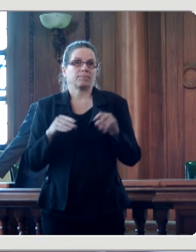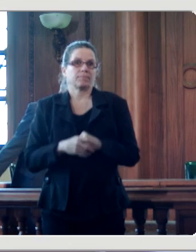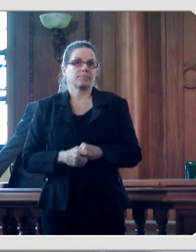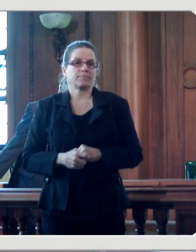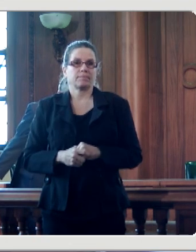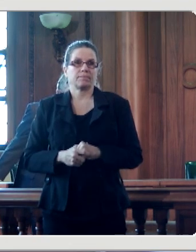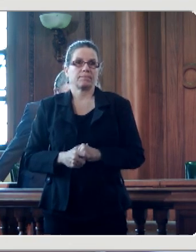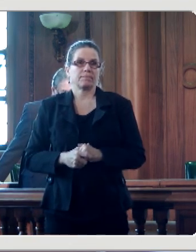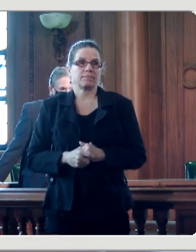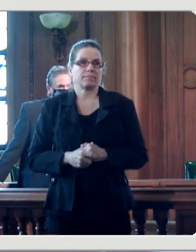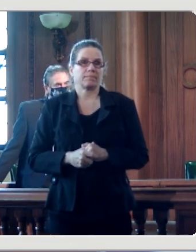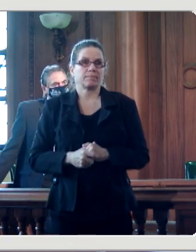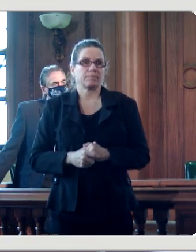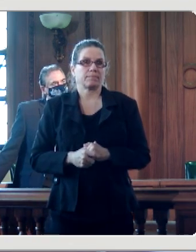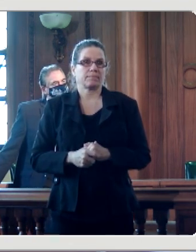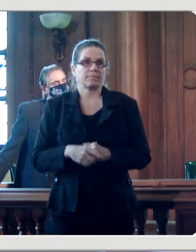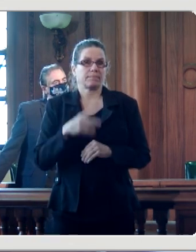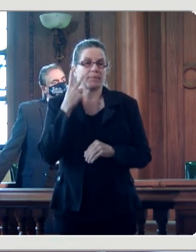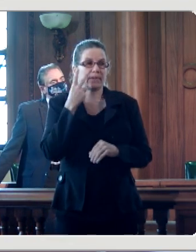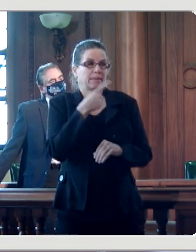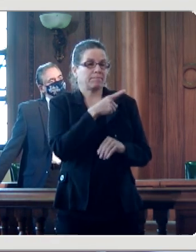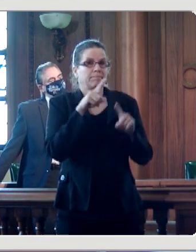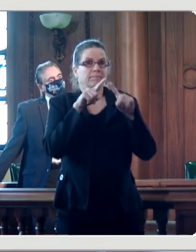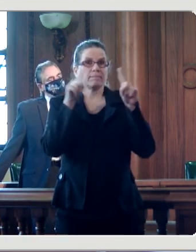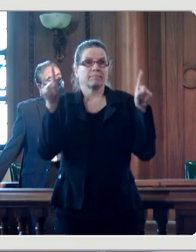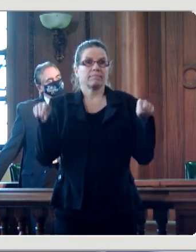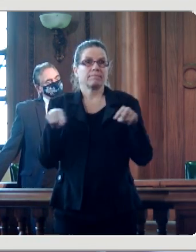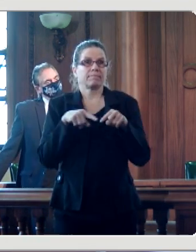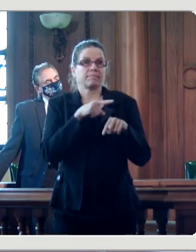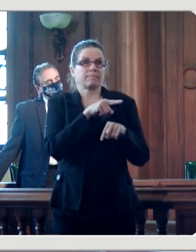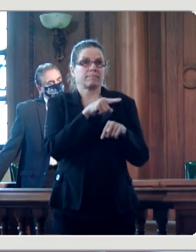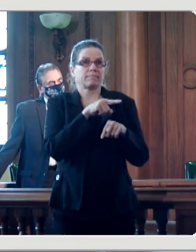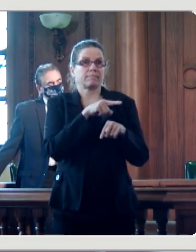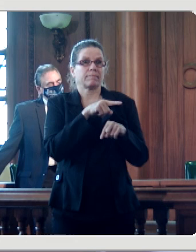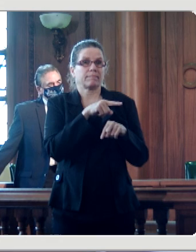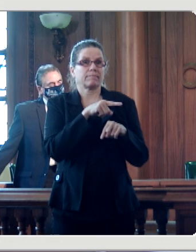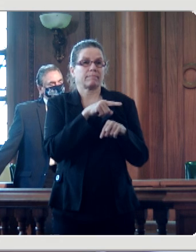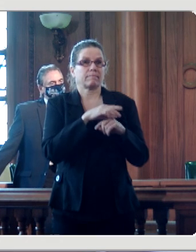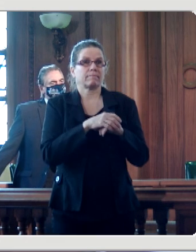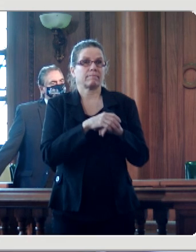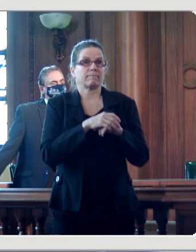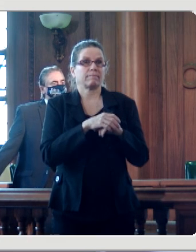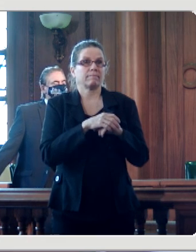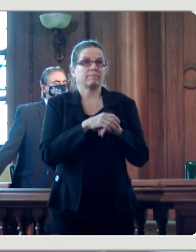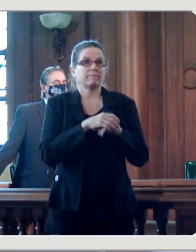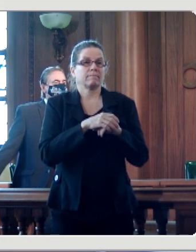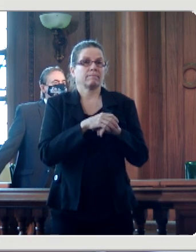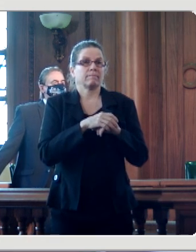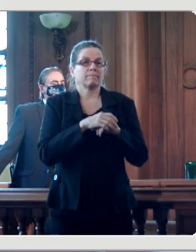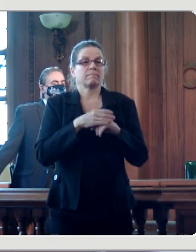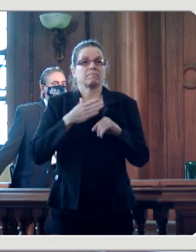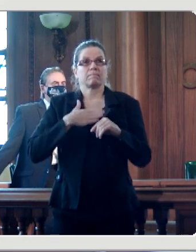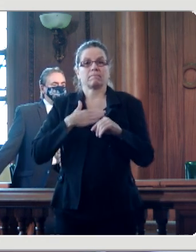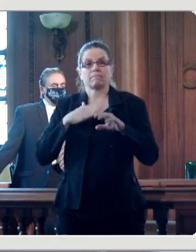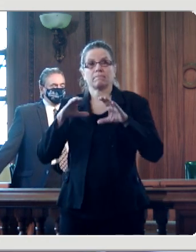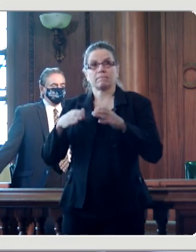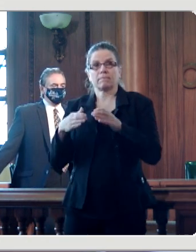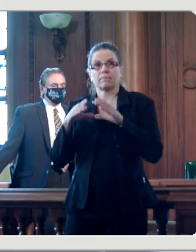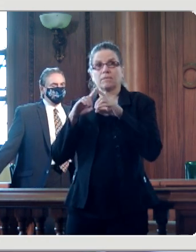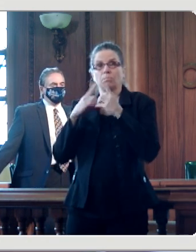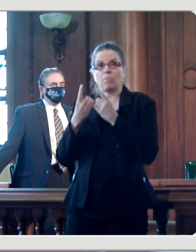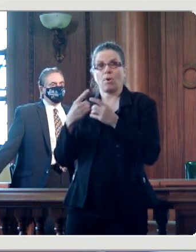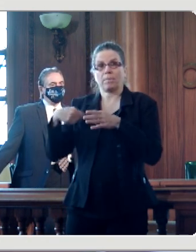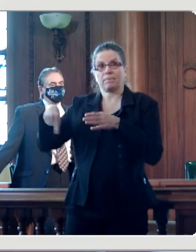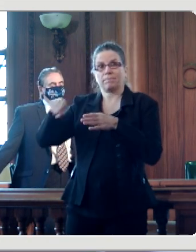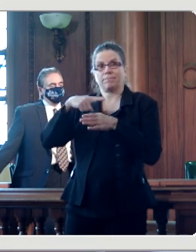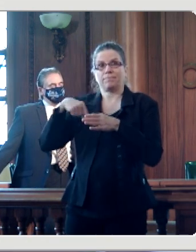We continue to test, trace, and treat. Tracing, as you know, the contact tracing